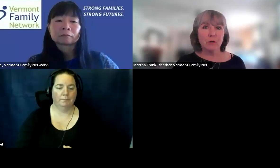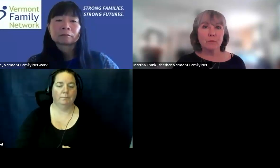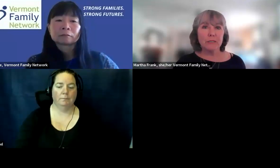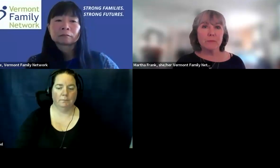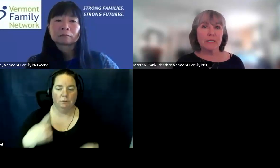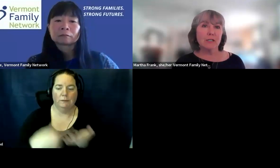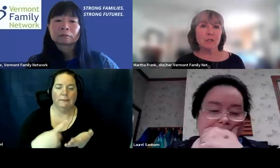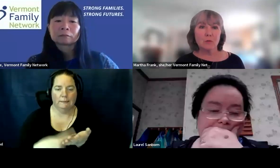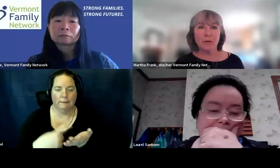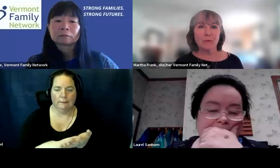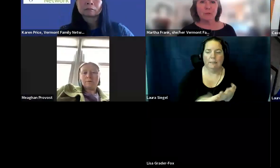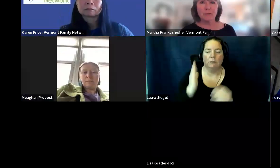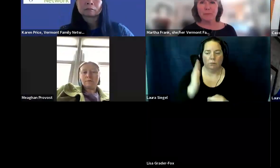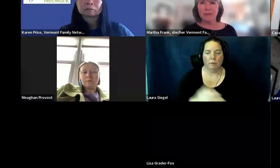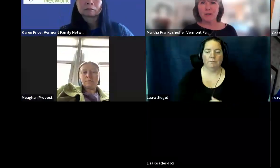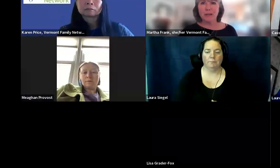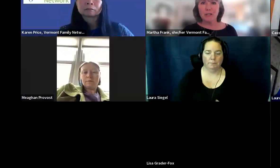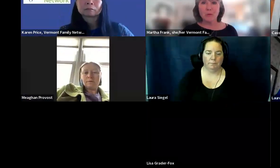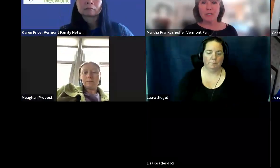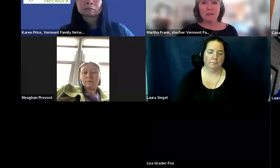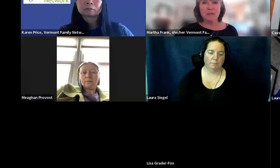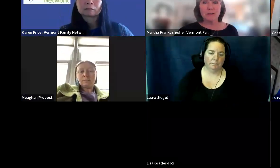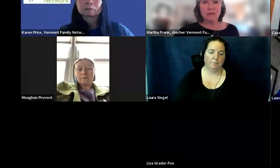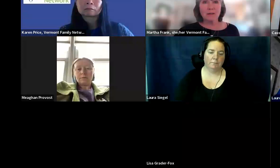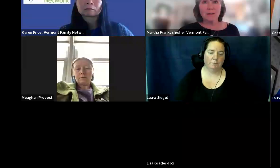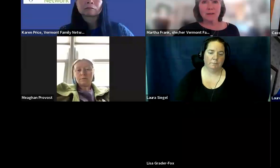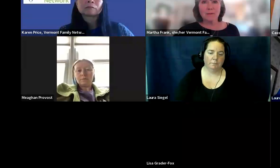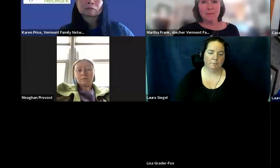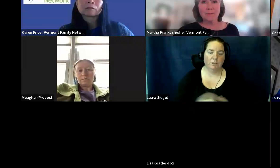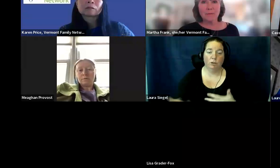if, please pay attention to when those come up and join us.